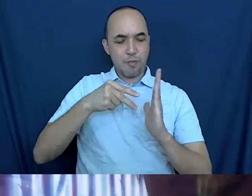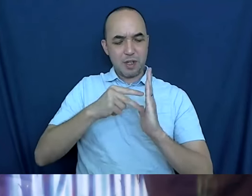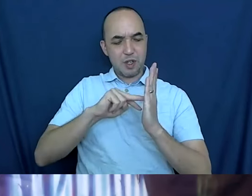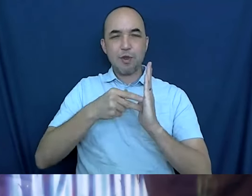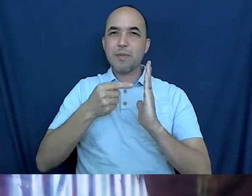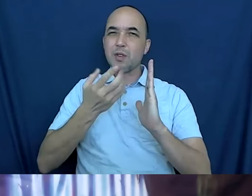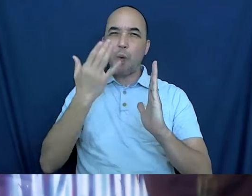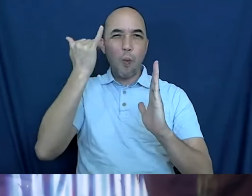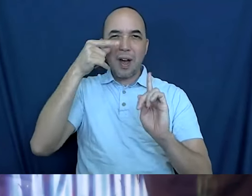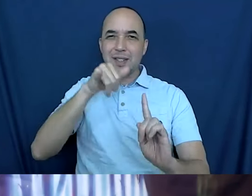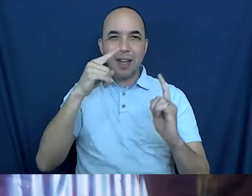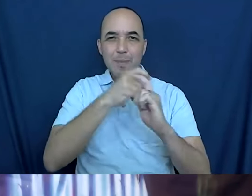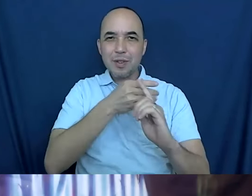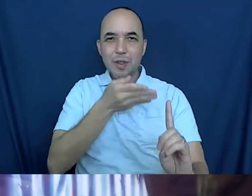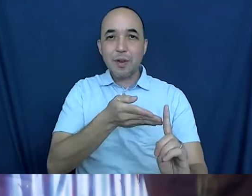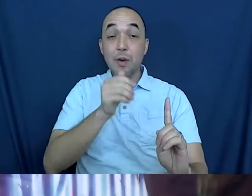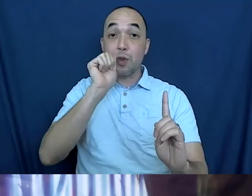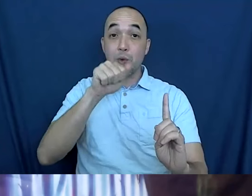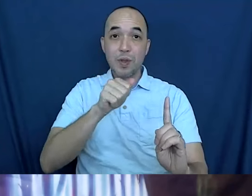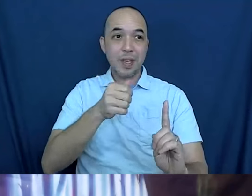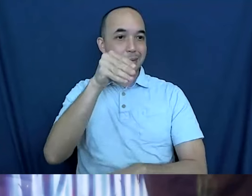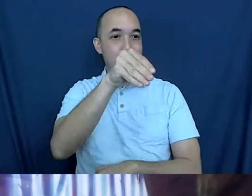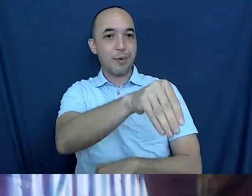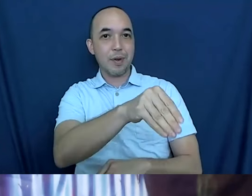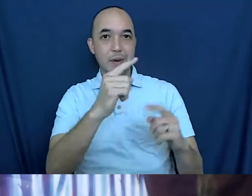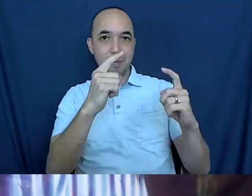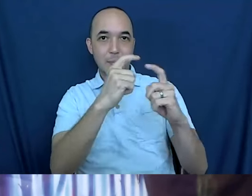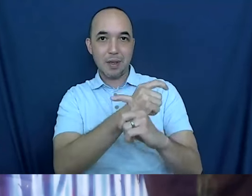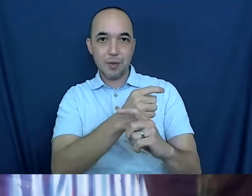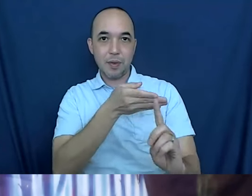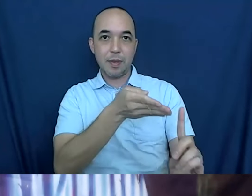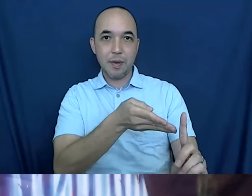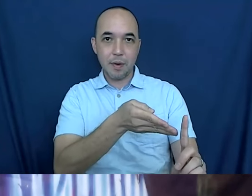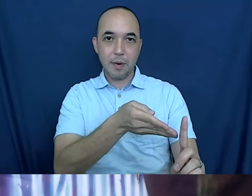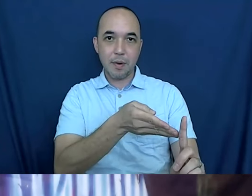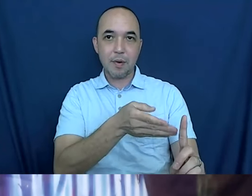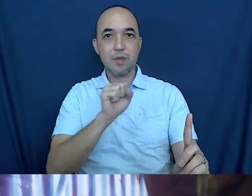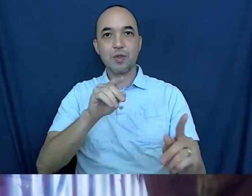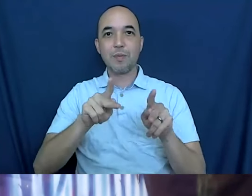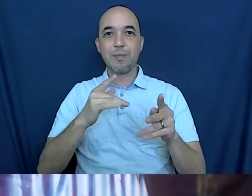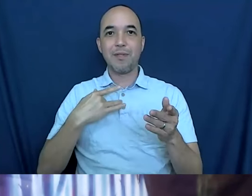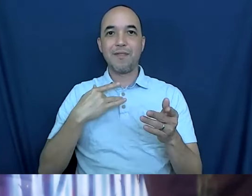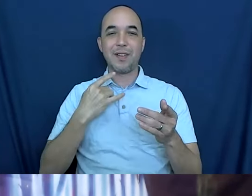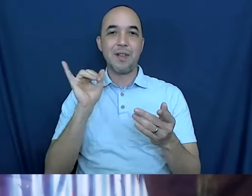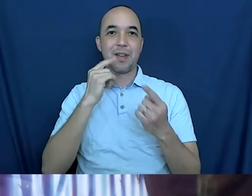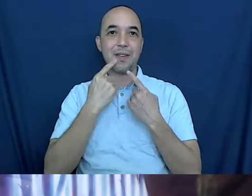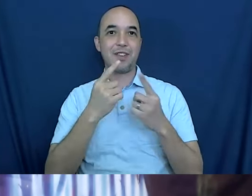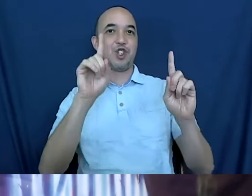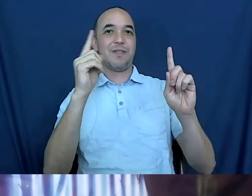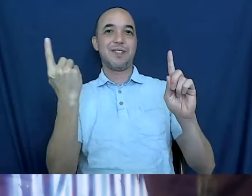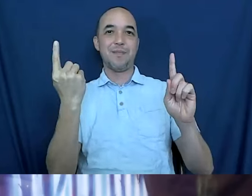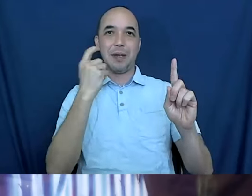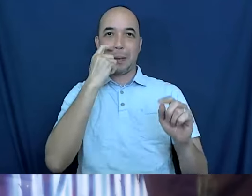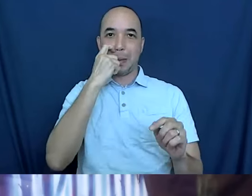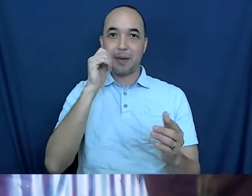You could literally put a puzzle in a world just to make people feel like they achieved something. Like if that's your intended purpose and you want